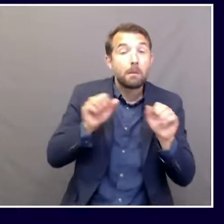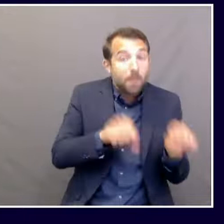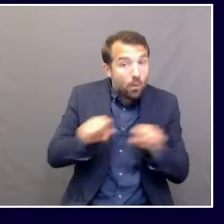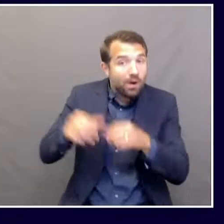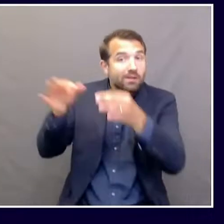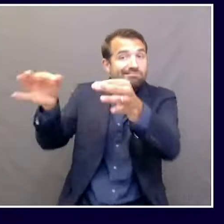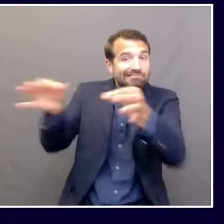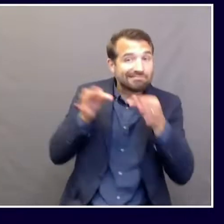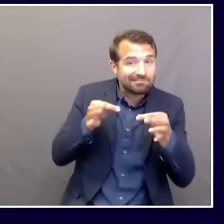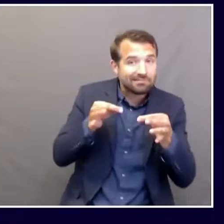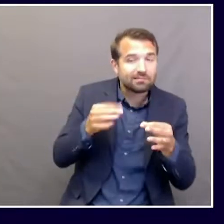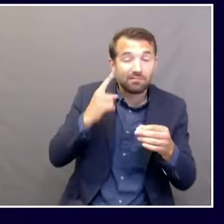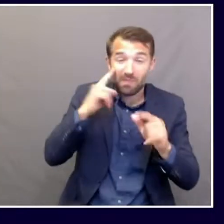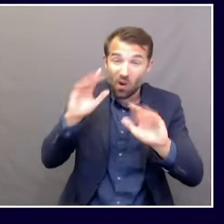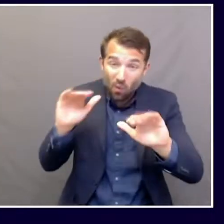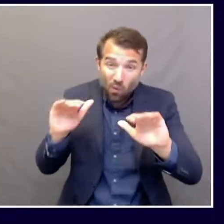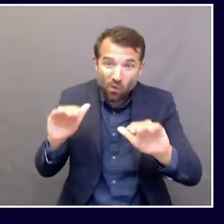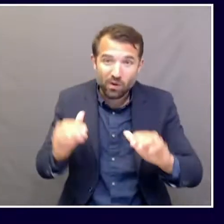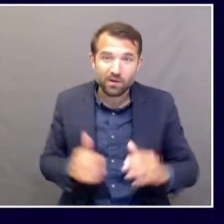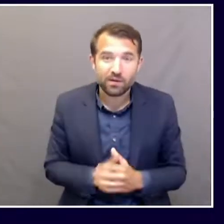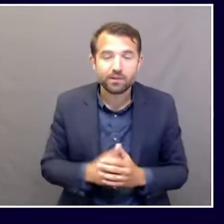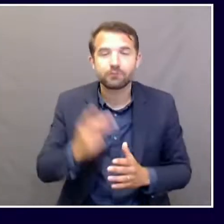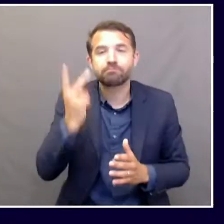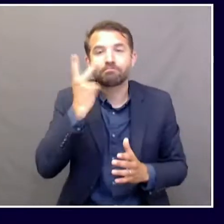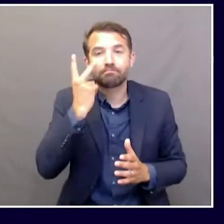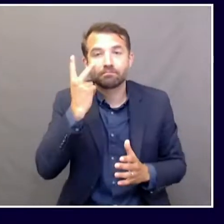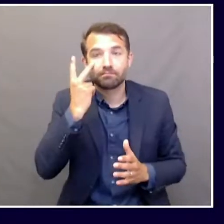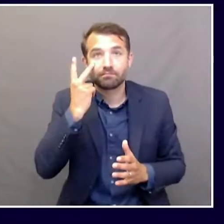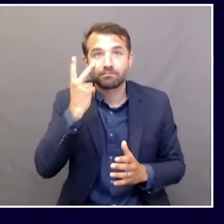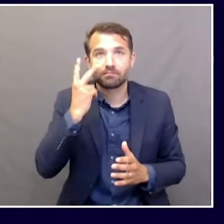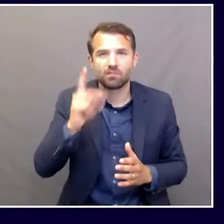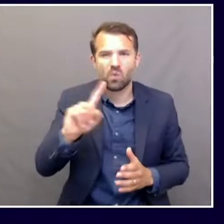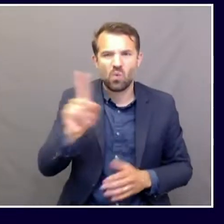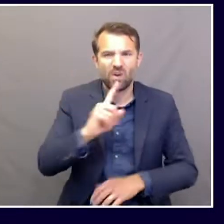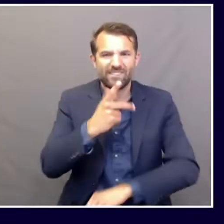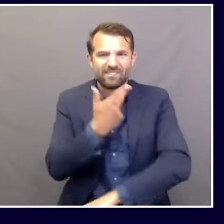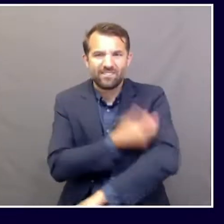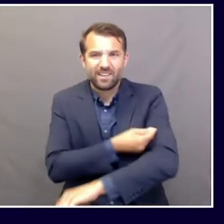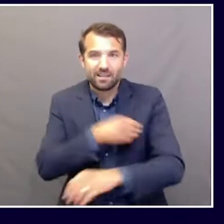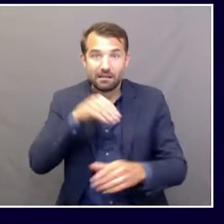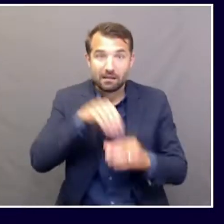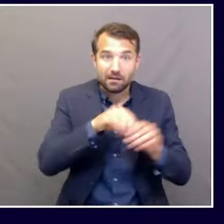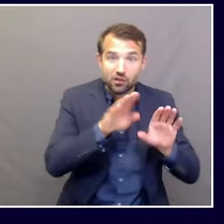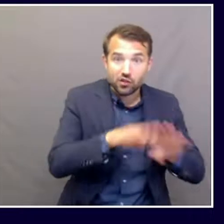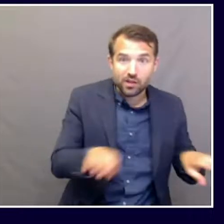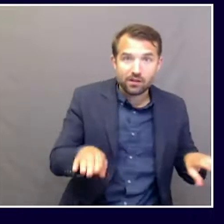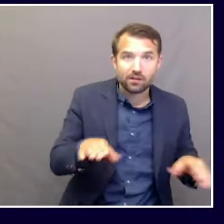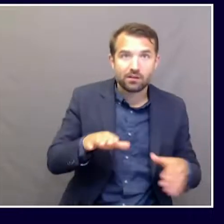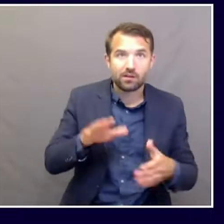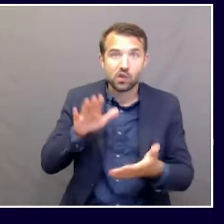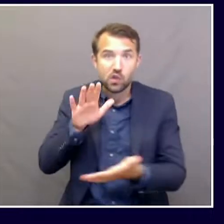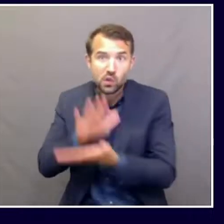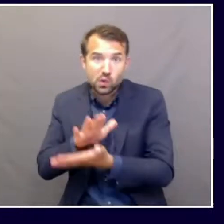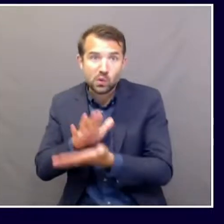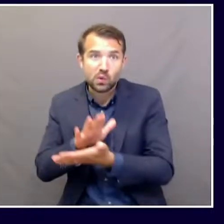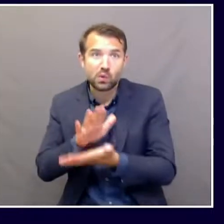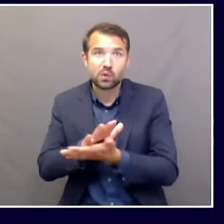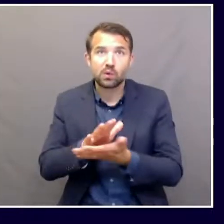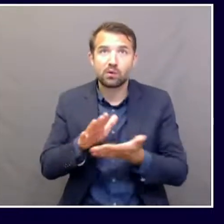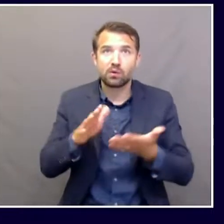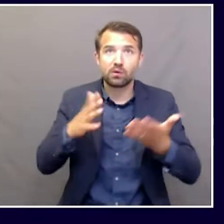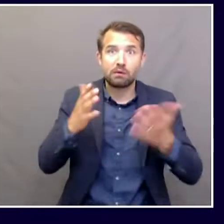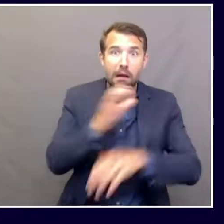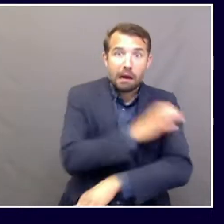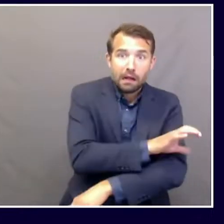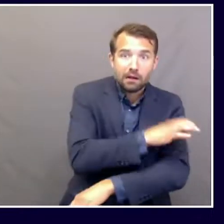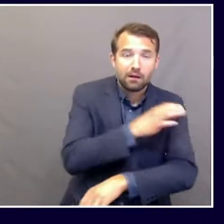where that younger group would be vaccinated, at that point in the vaccination phase, many of the larger scale sites might be offline.